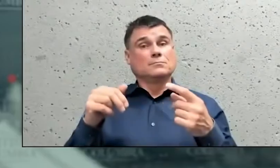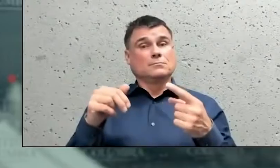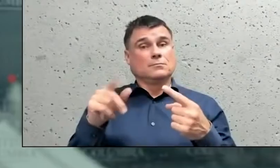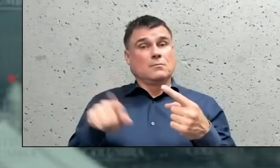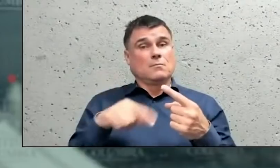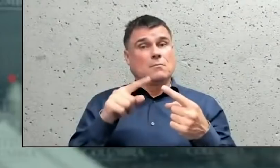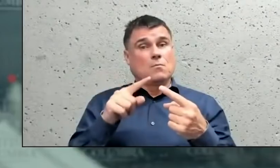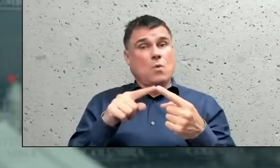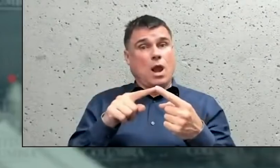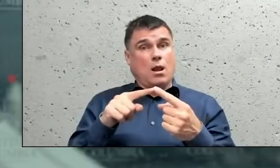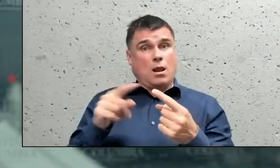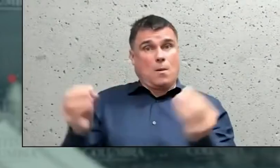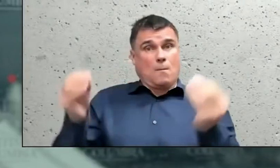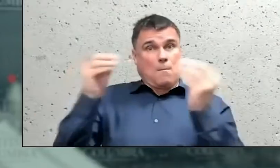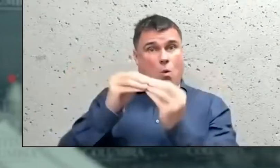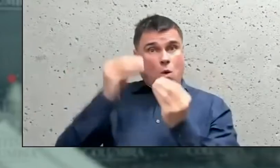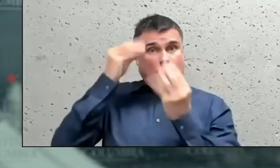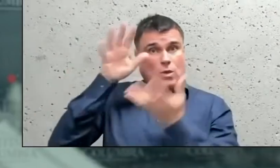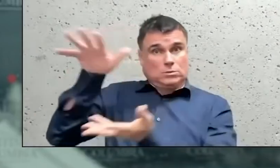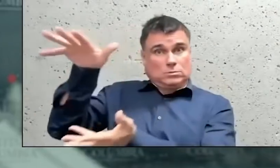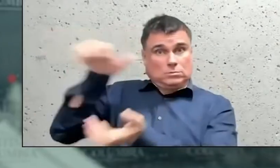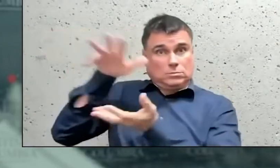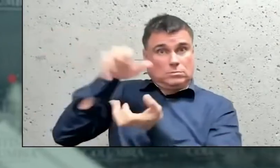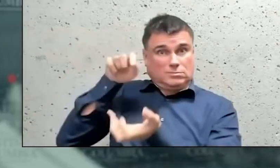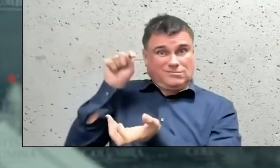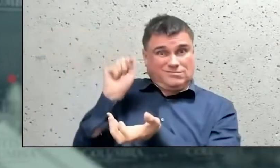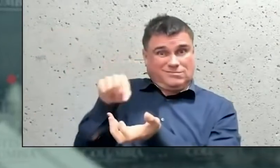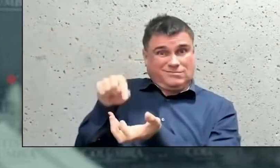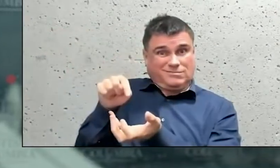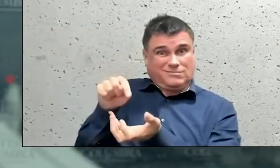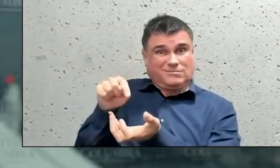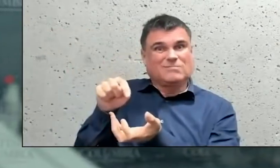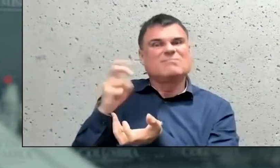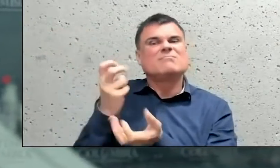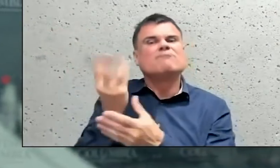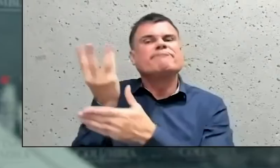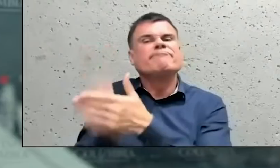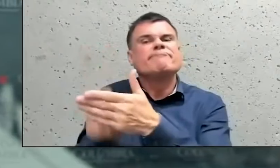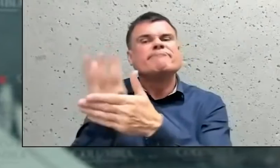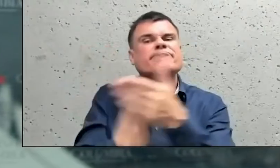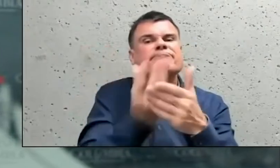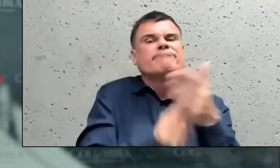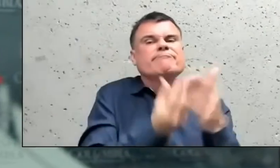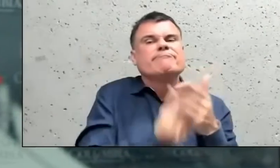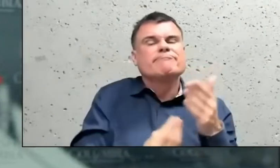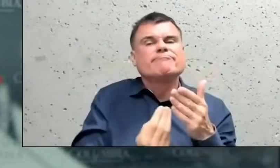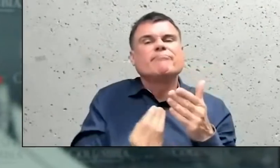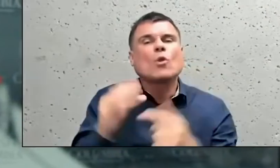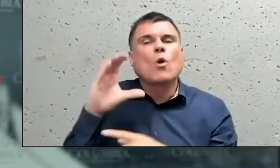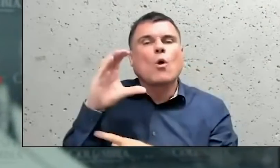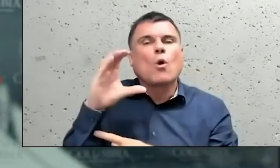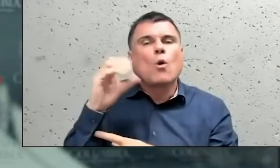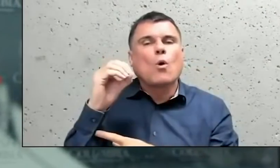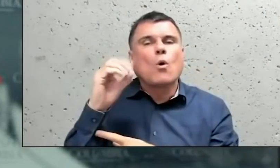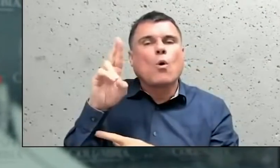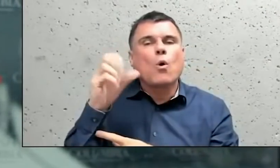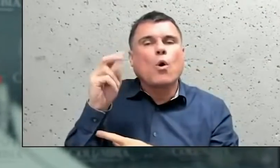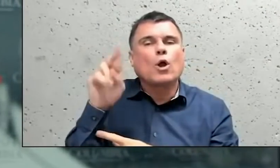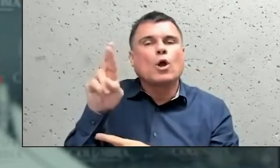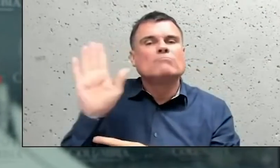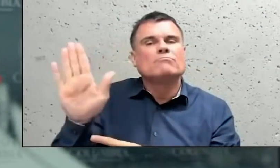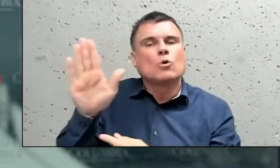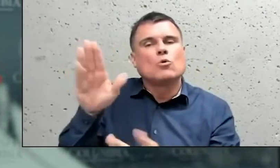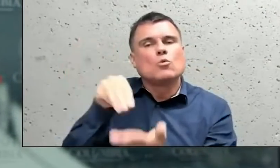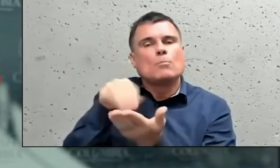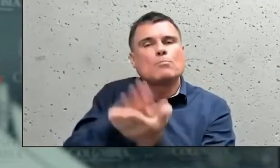coroner about overdose deaths, we want to especially emphasize that we're living in two public health